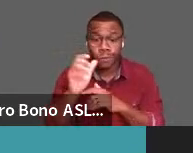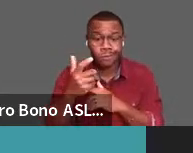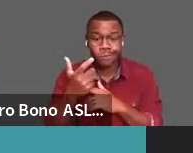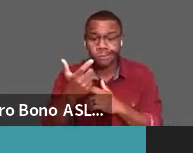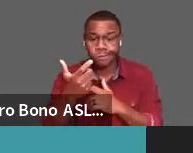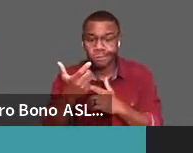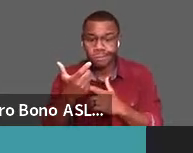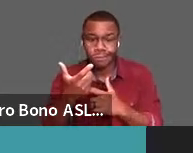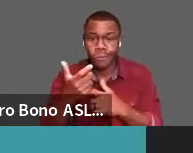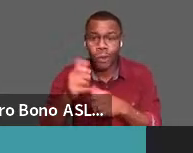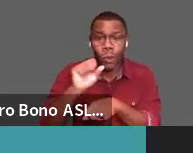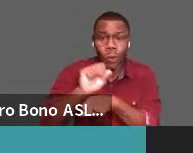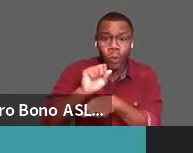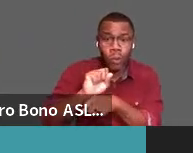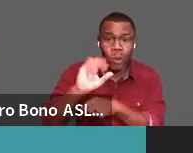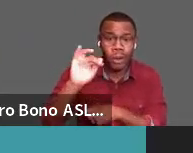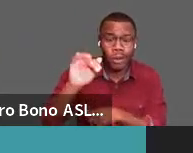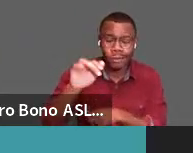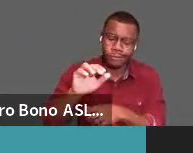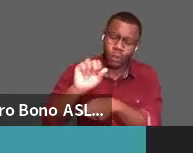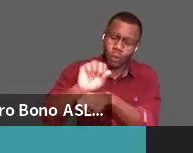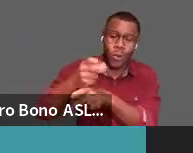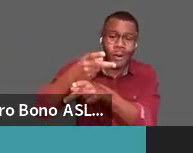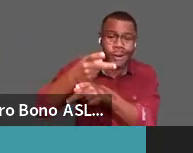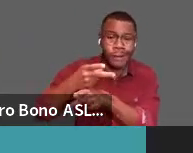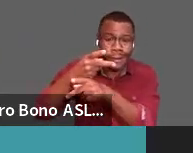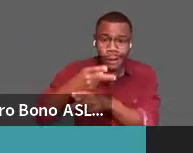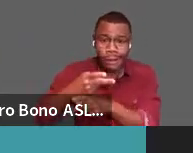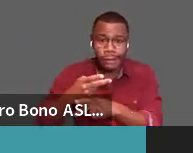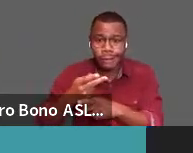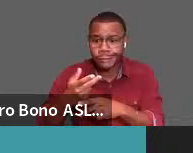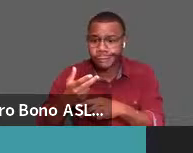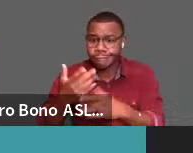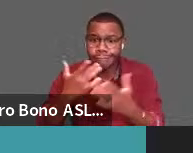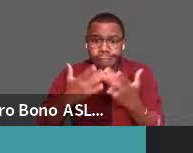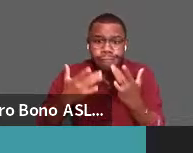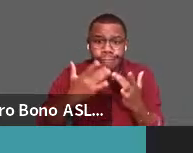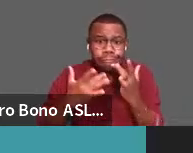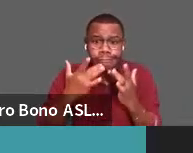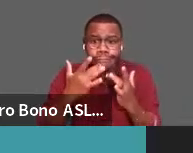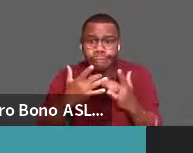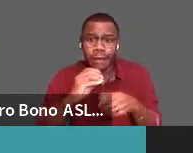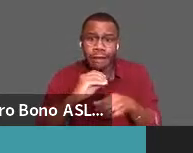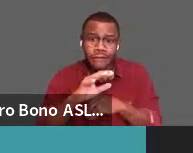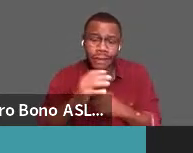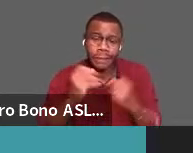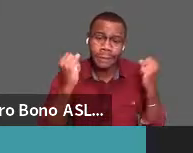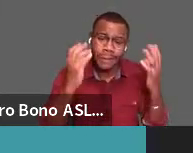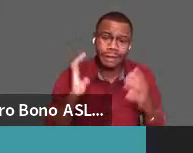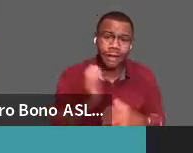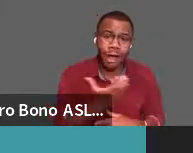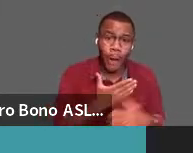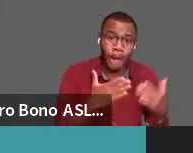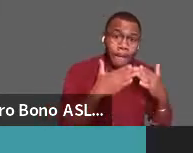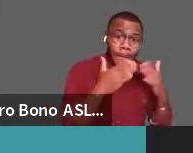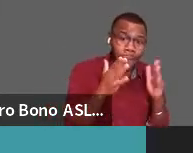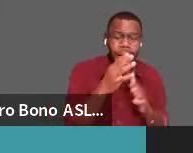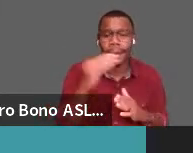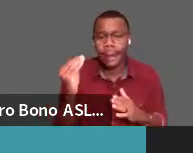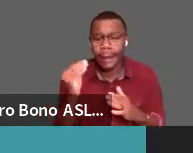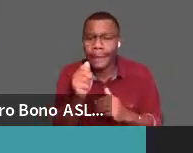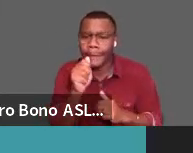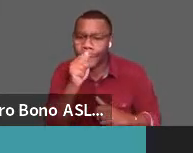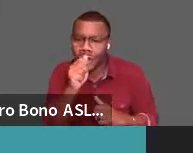issue affecting many of our public and private partners. We need to attract quality providers in